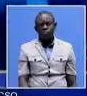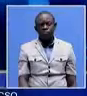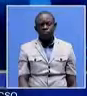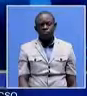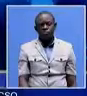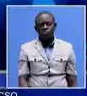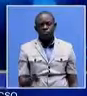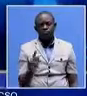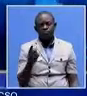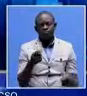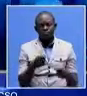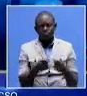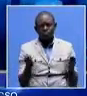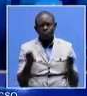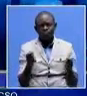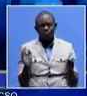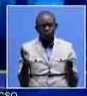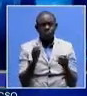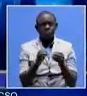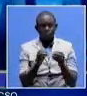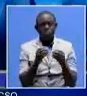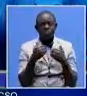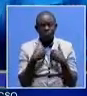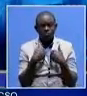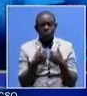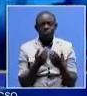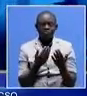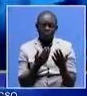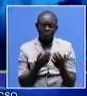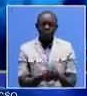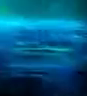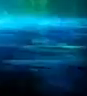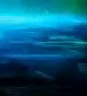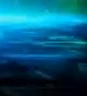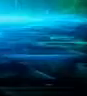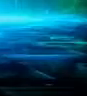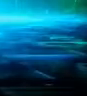We take our first commercial break. We have more news coming right after that. Do stay tuned.